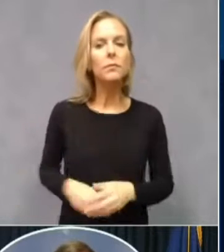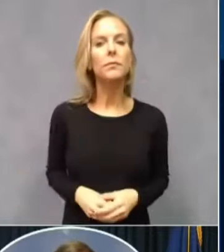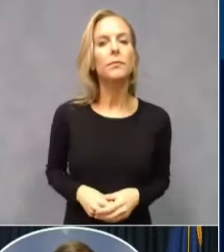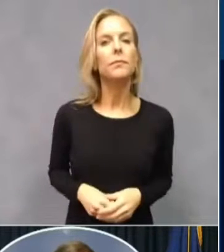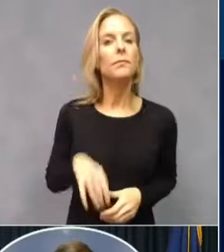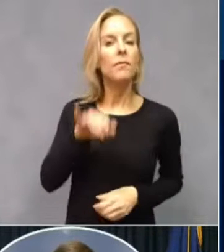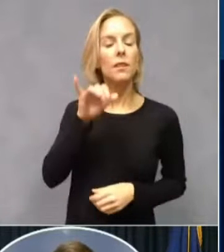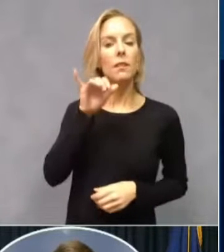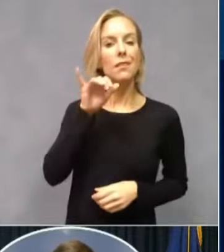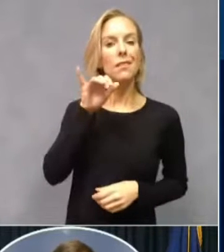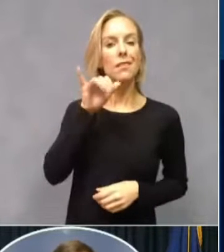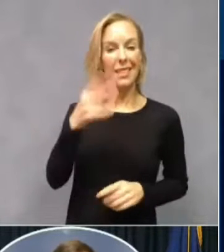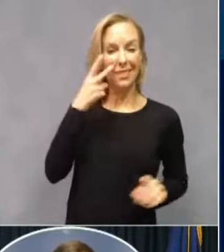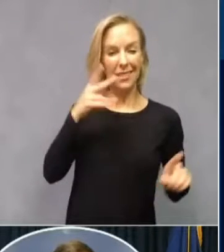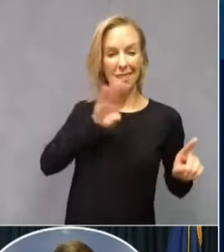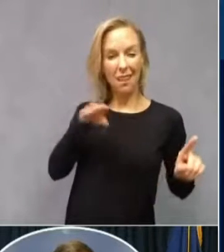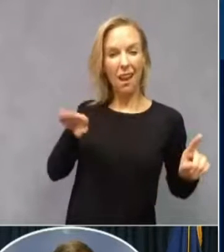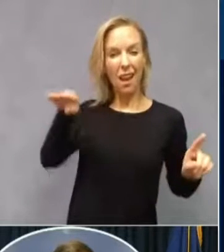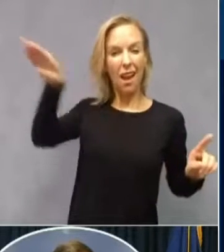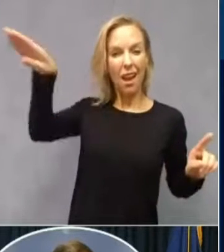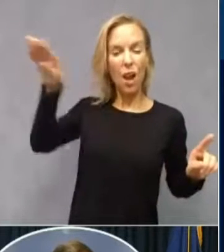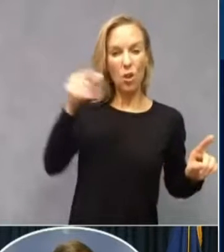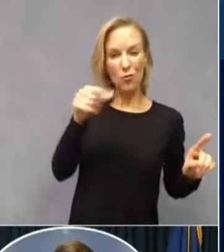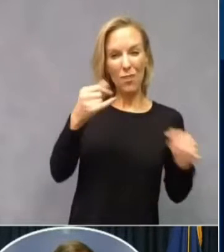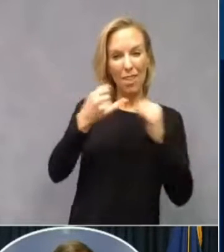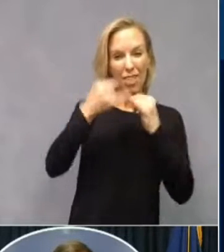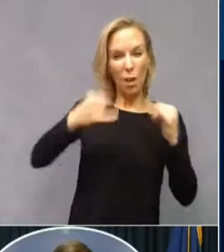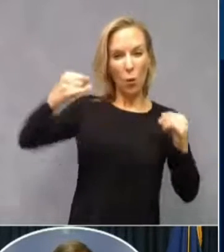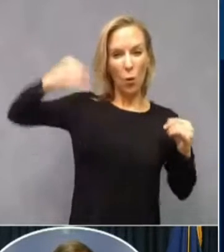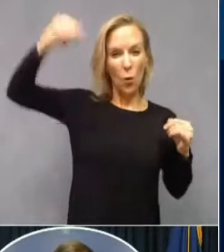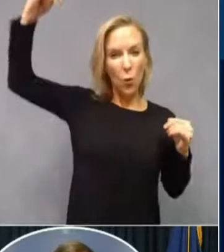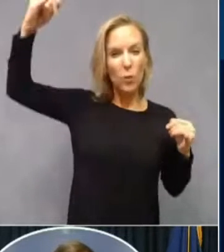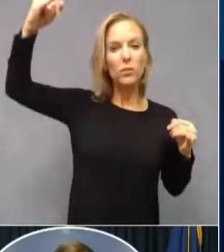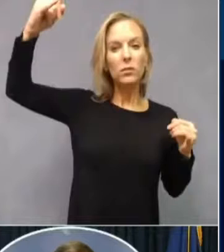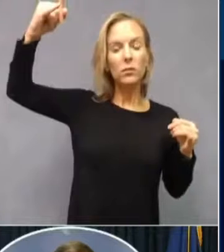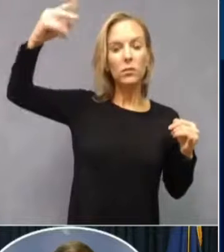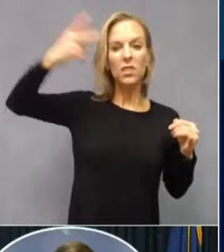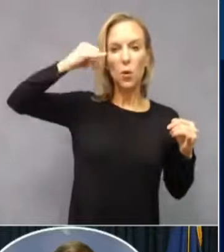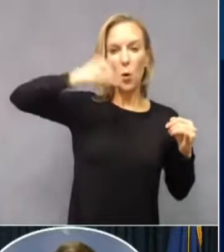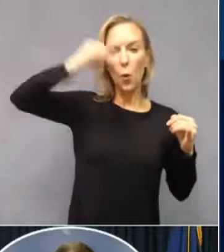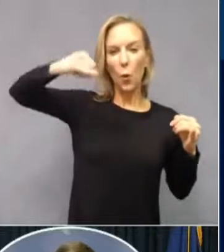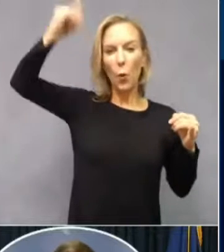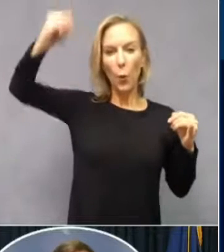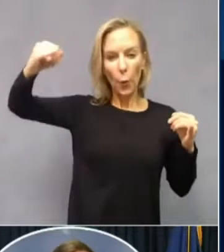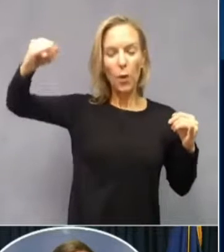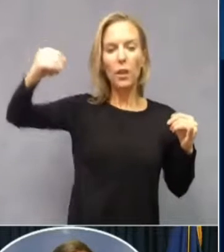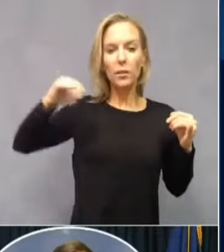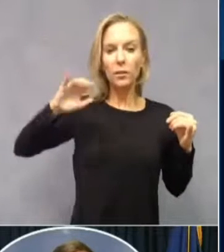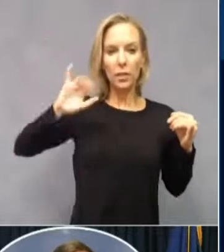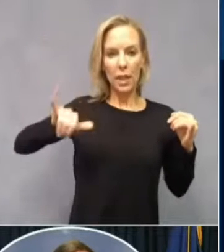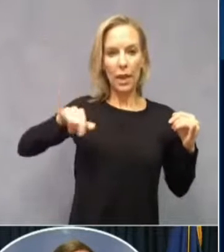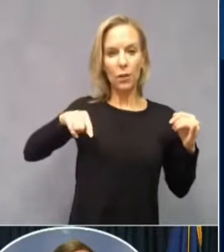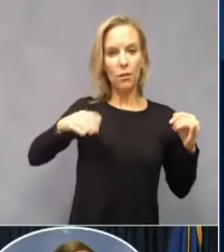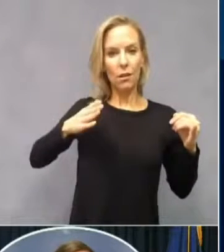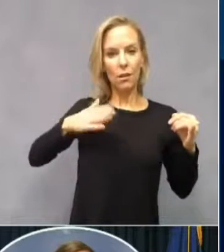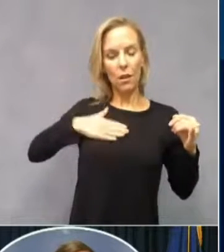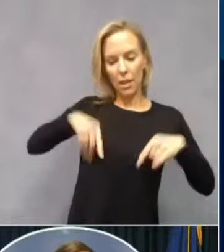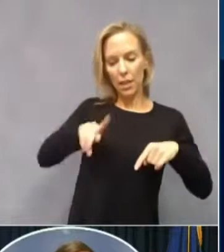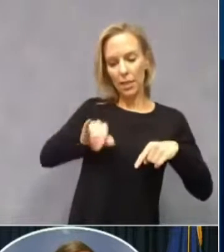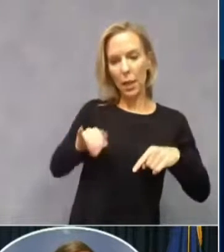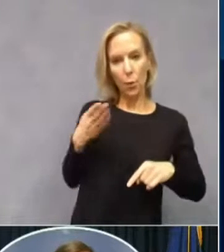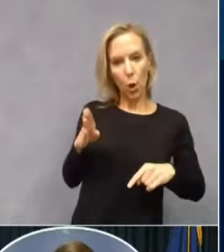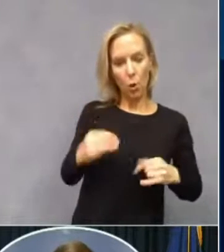space and the green line all the way down to the blue line would be